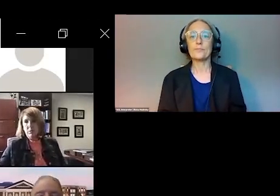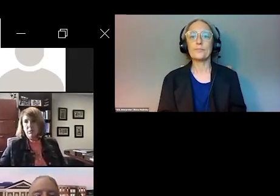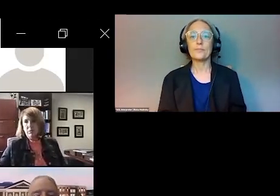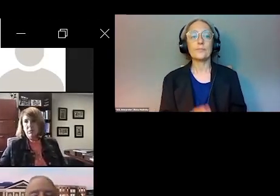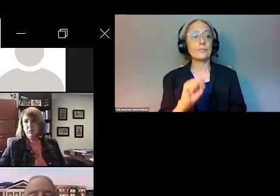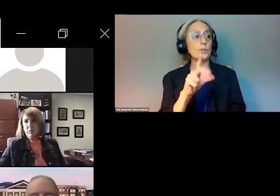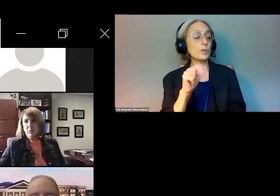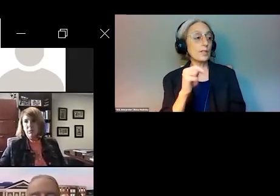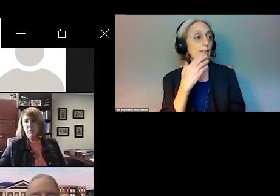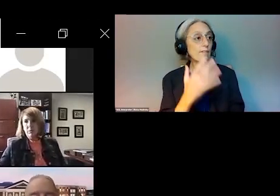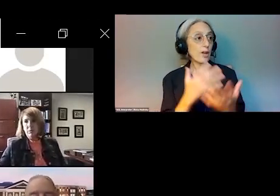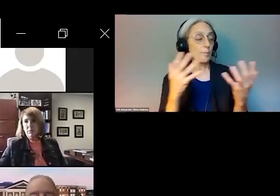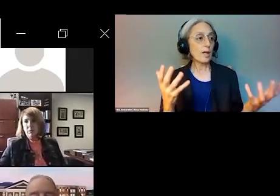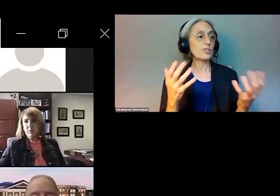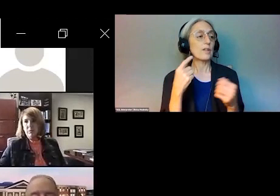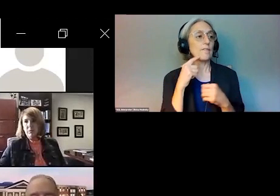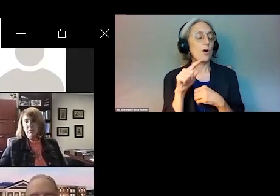Susan, thank you very much for